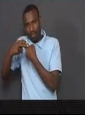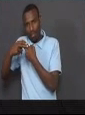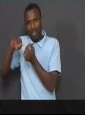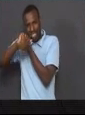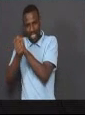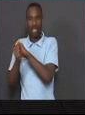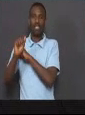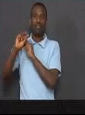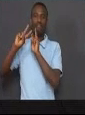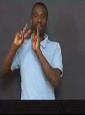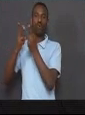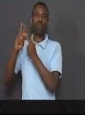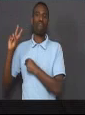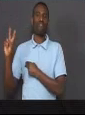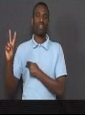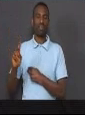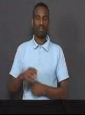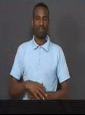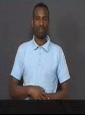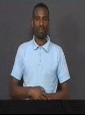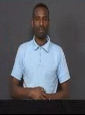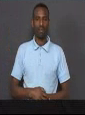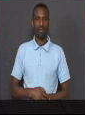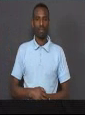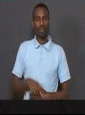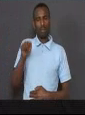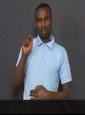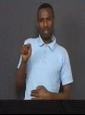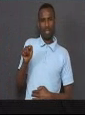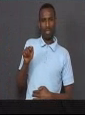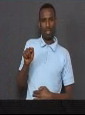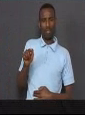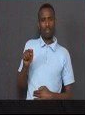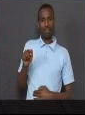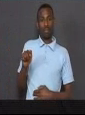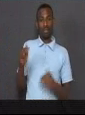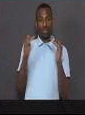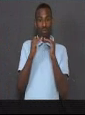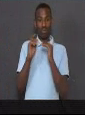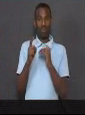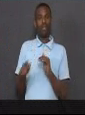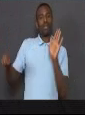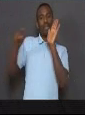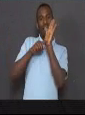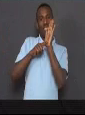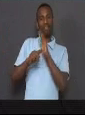gas times its change in volume. This is